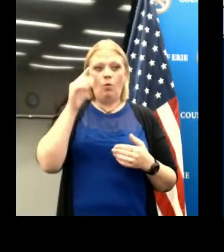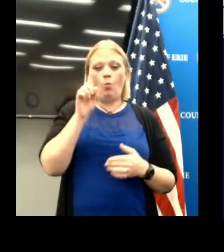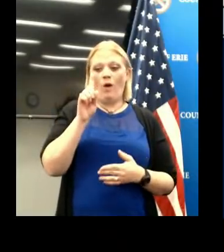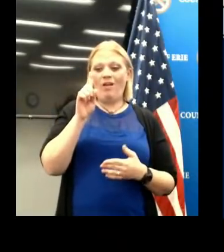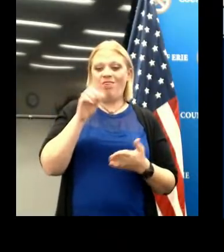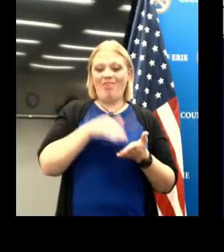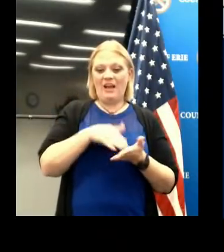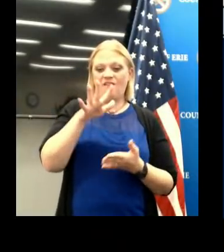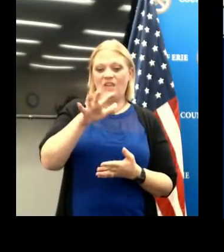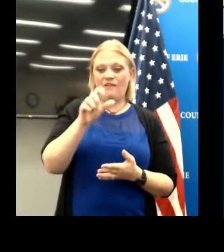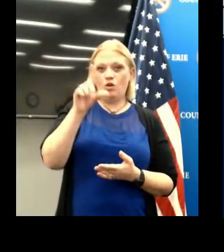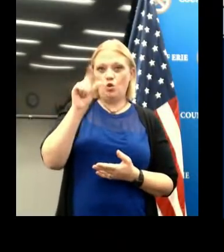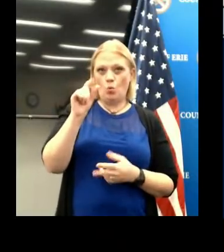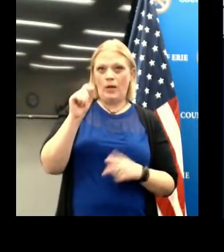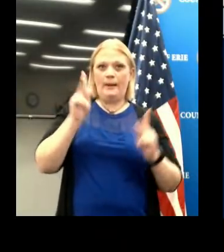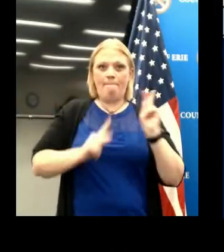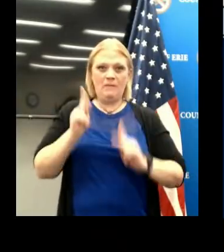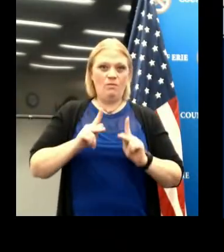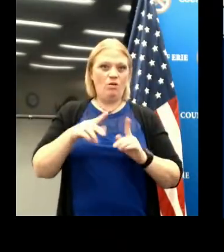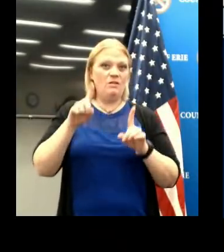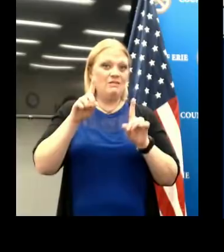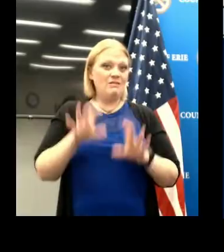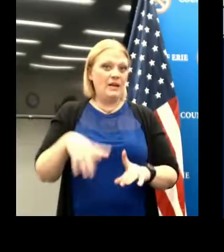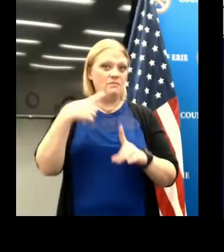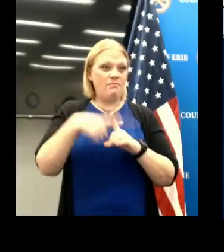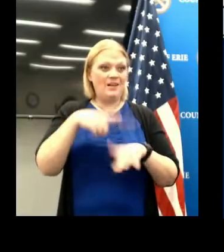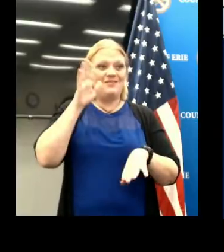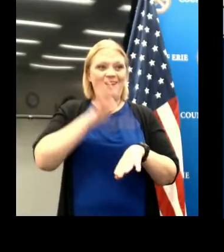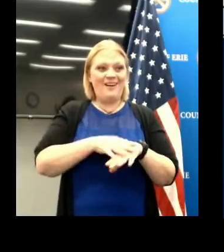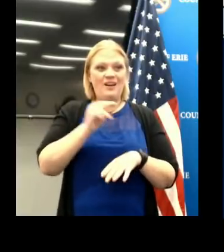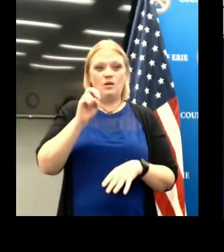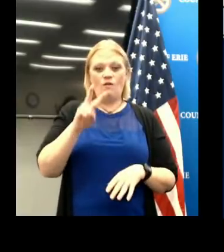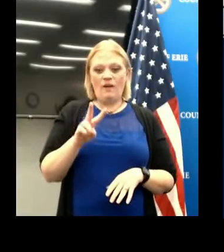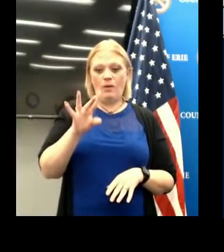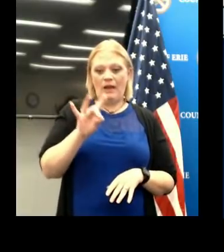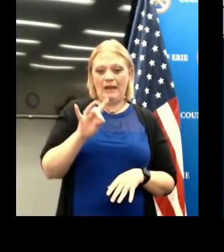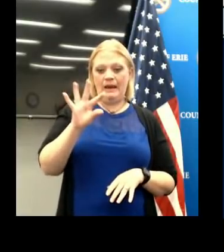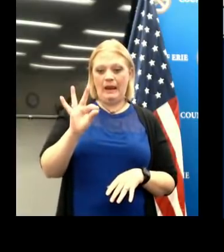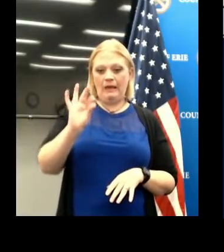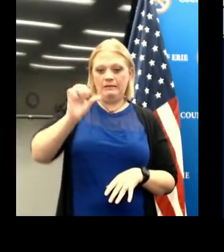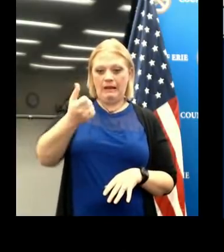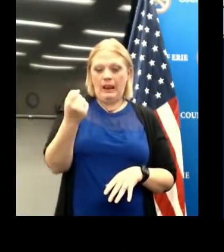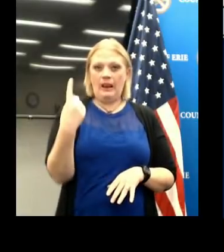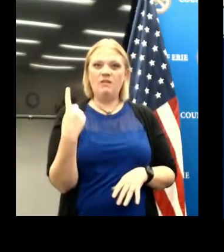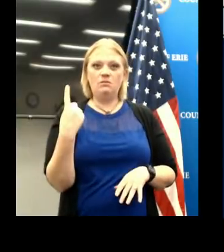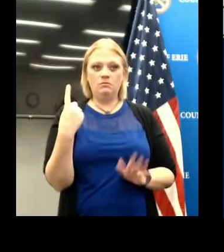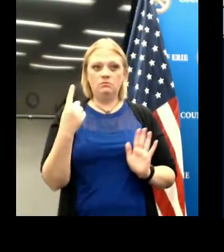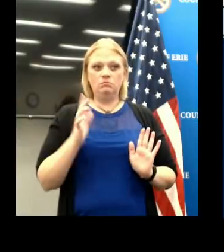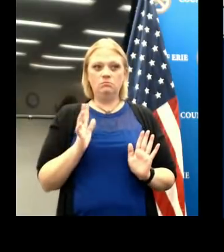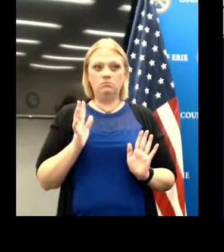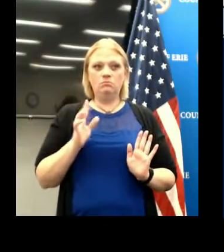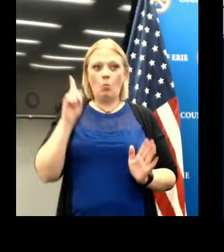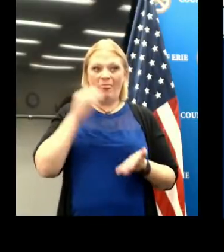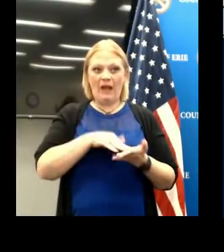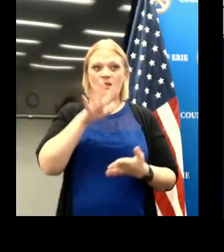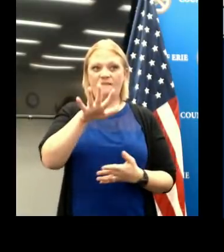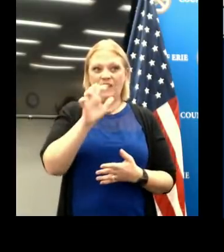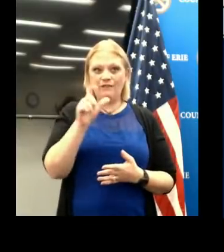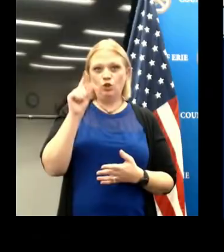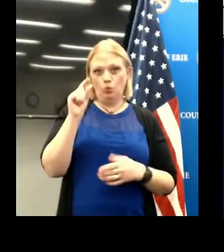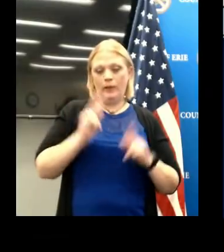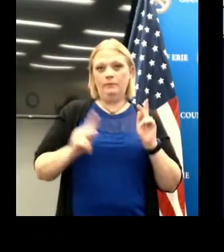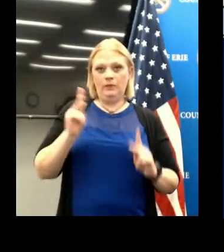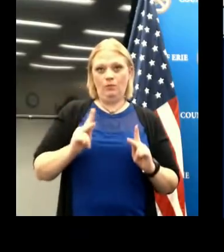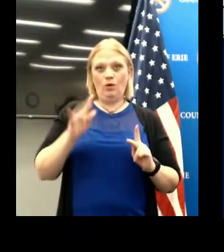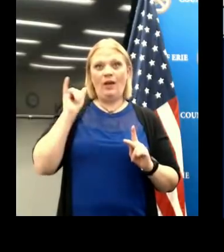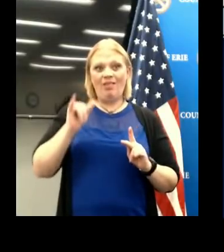have tested positive just on November 8th, 9th, 10th, and 11th, which is more than the